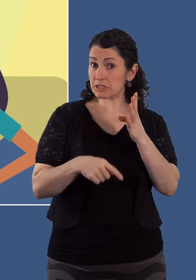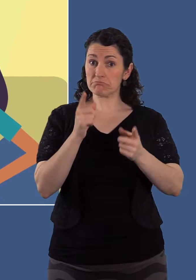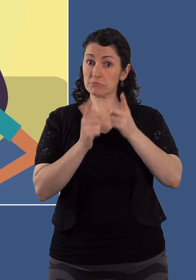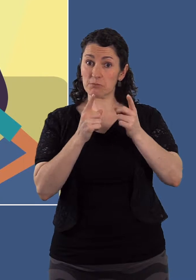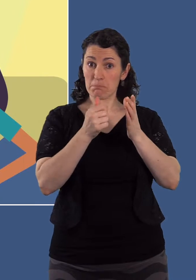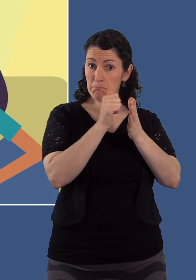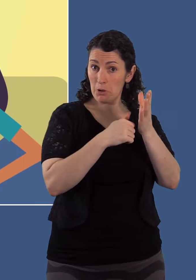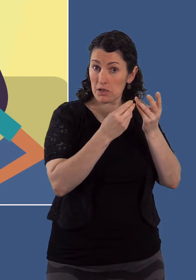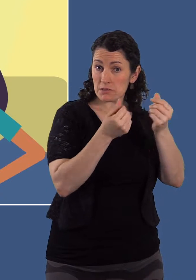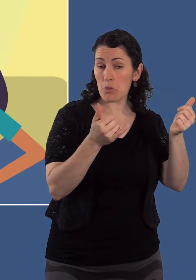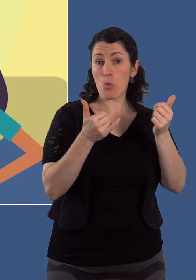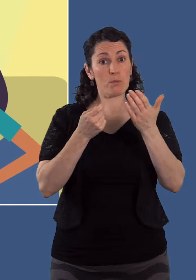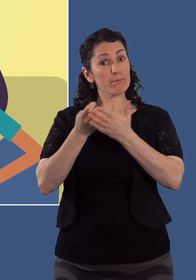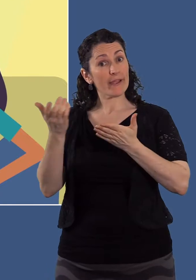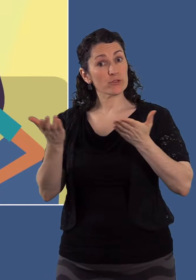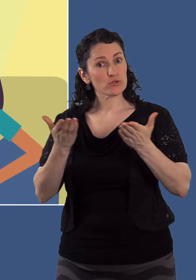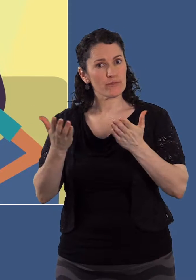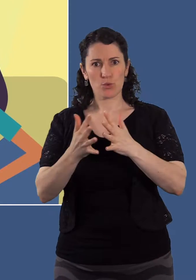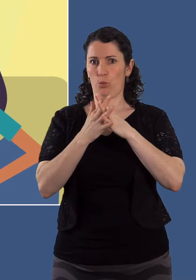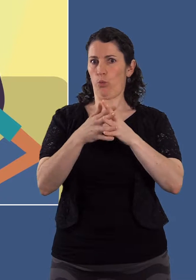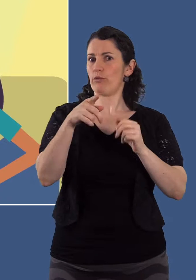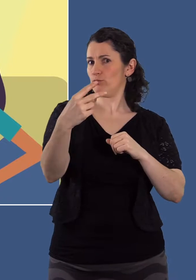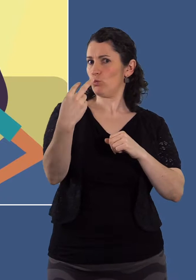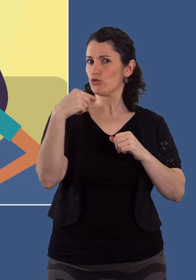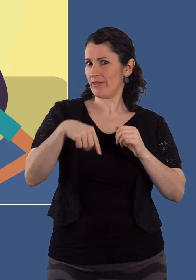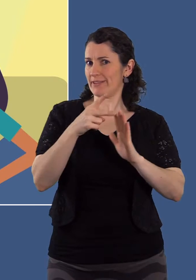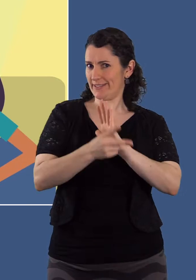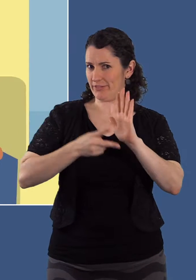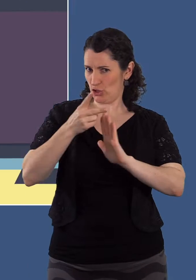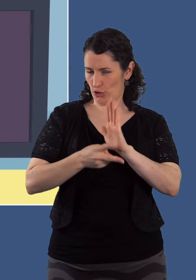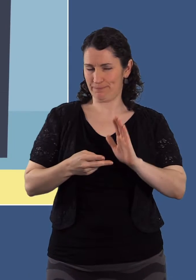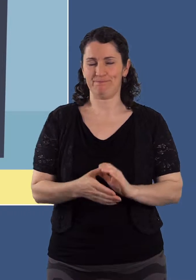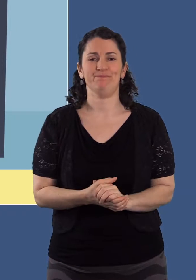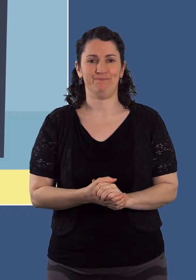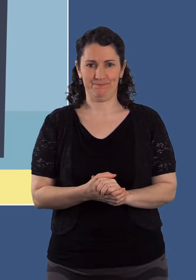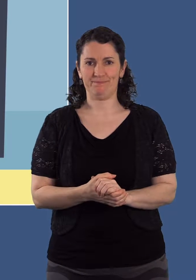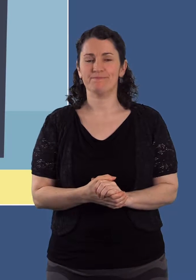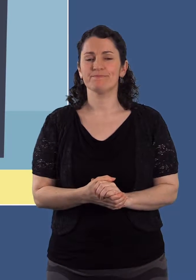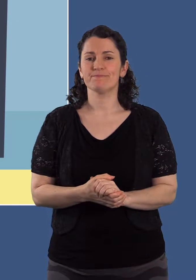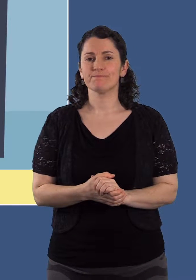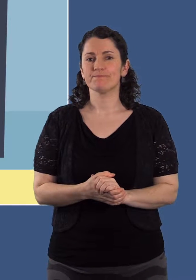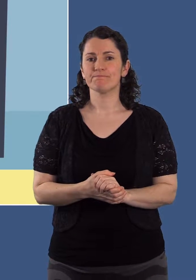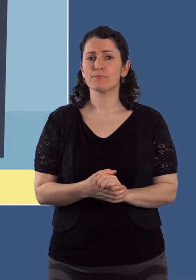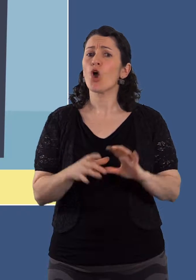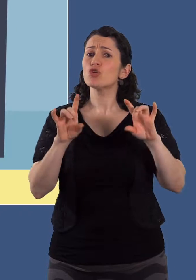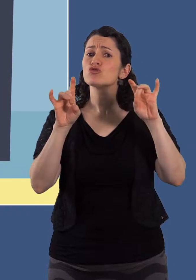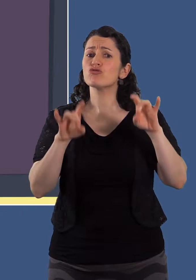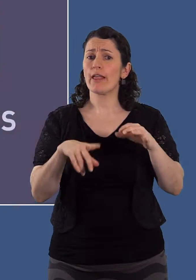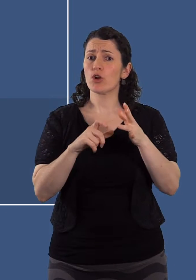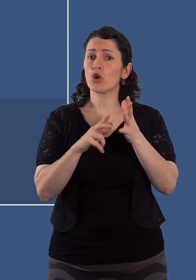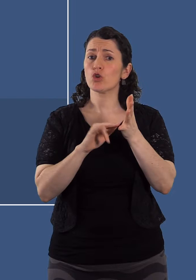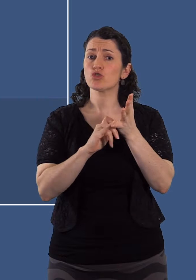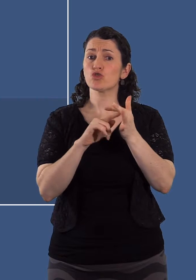If you have a disability and buy products or pay for services, this video is for you. Chapter 1. Buying Goods and